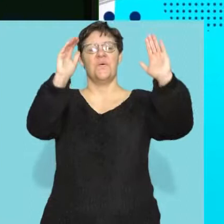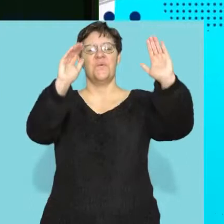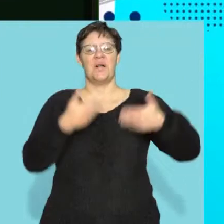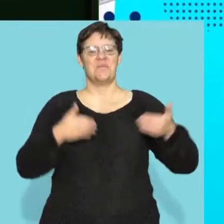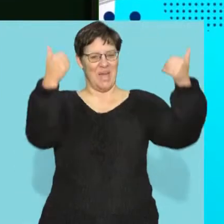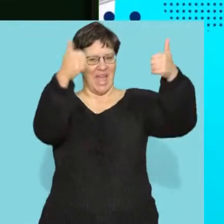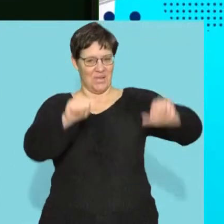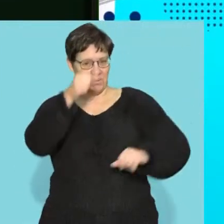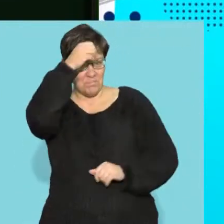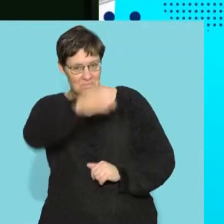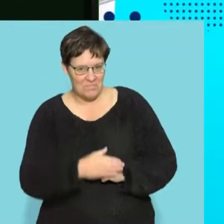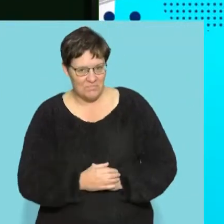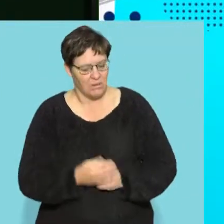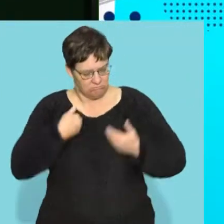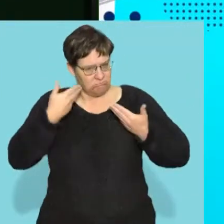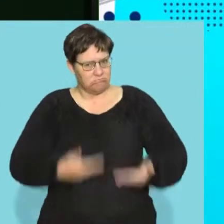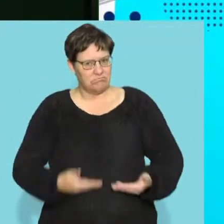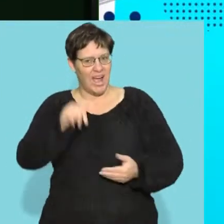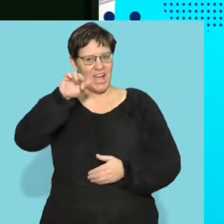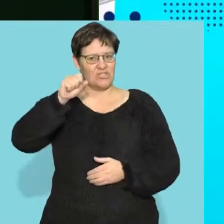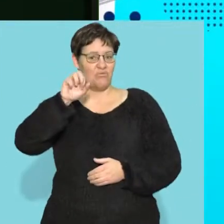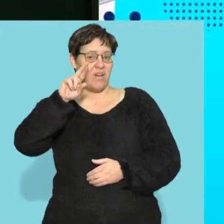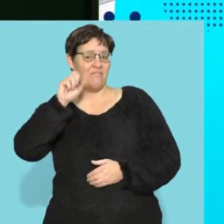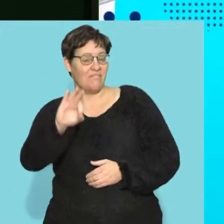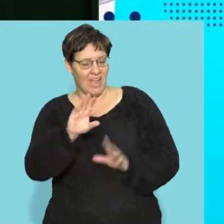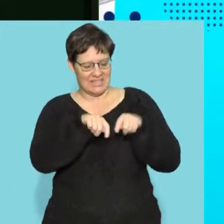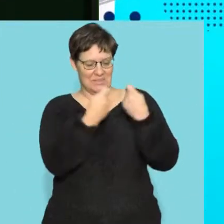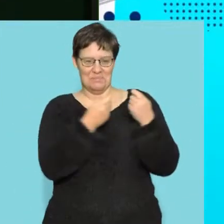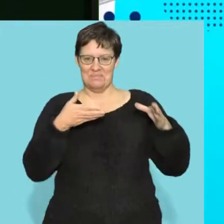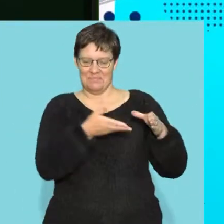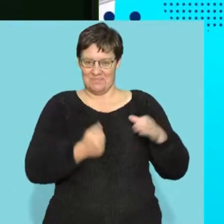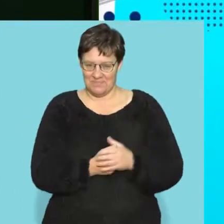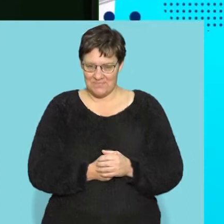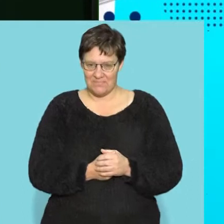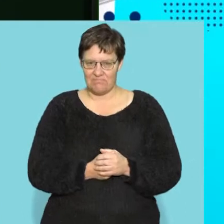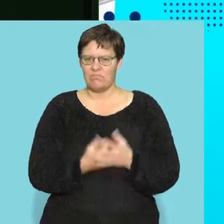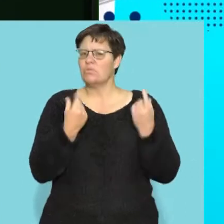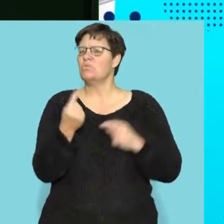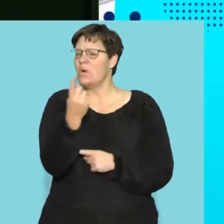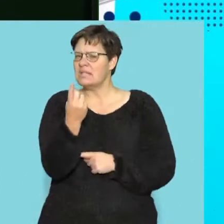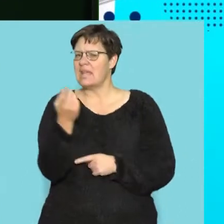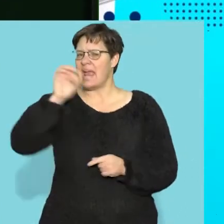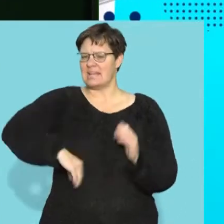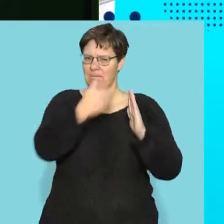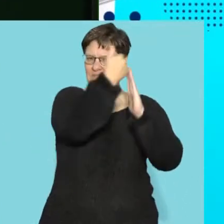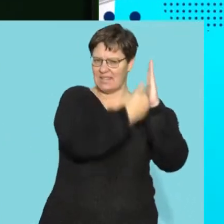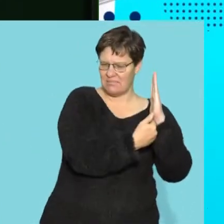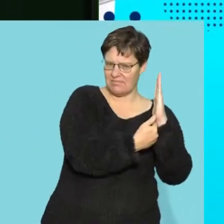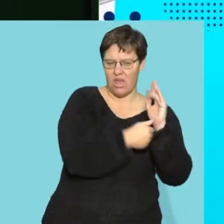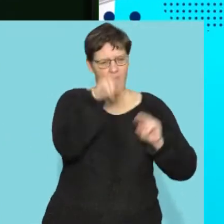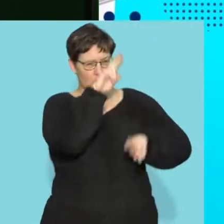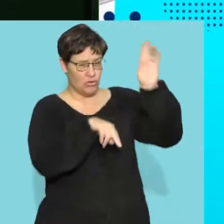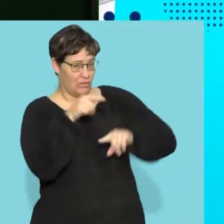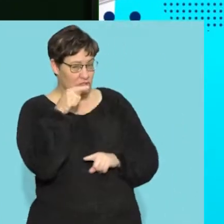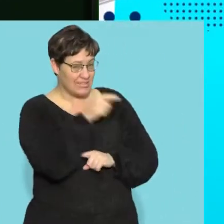Welcome, accounting boffins. You with Ashraf Patel and the crew. Remember, guys, we're doing income statement, revision of the